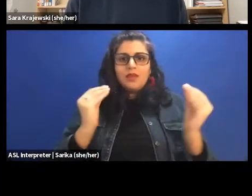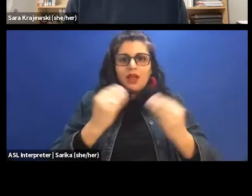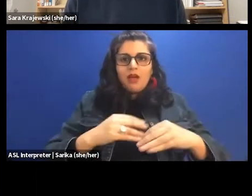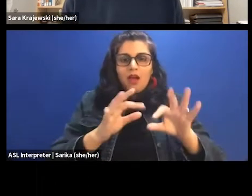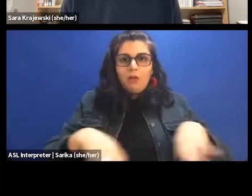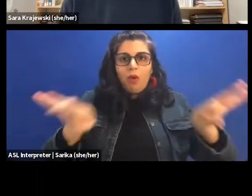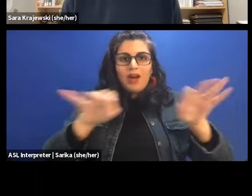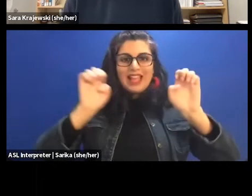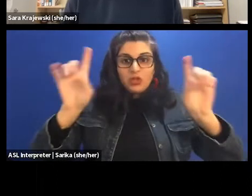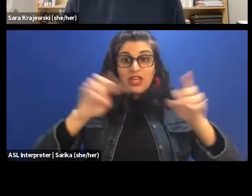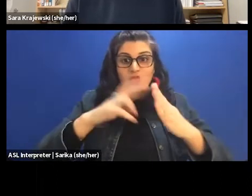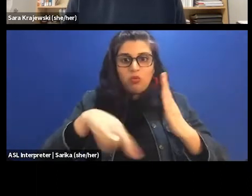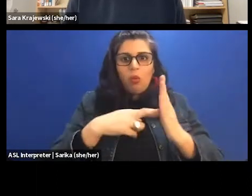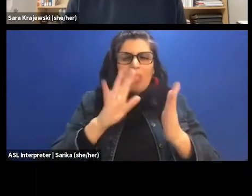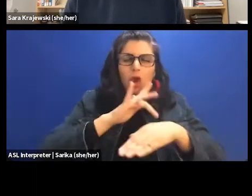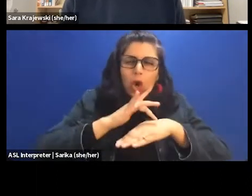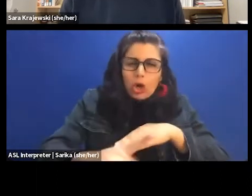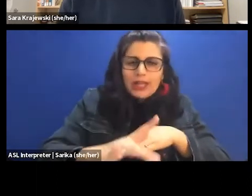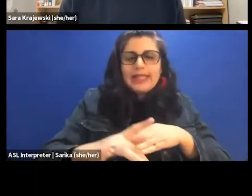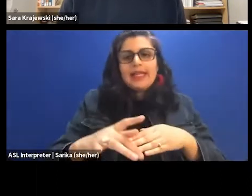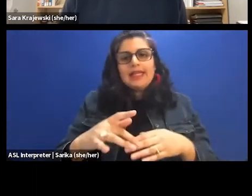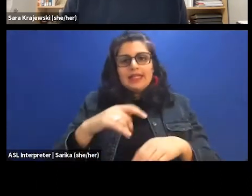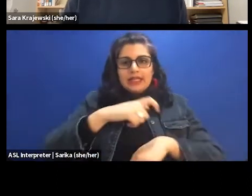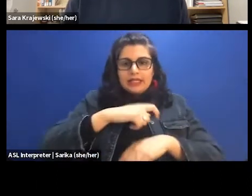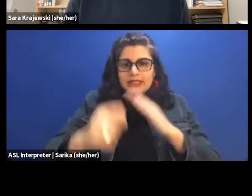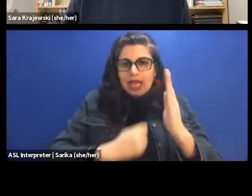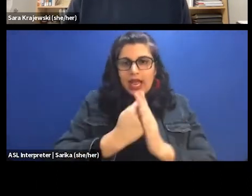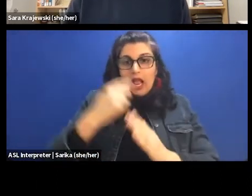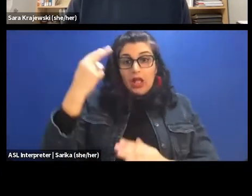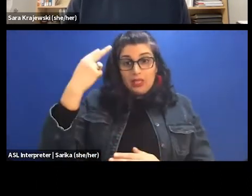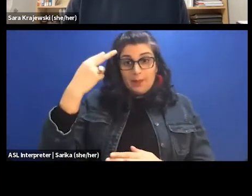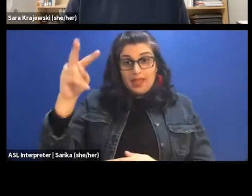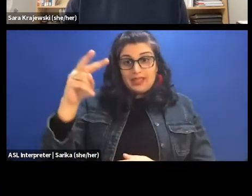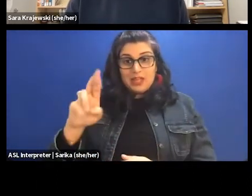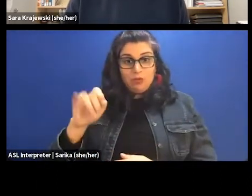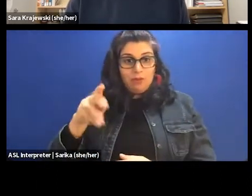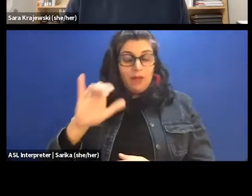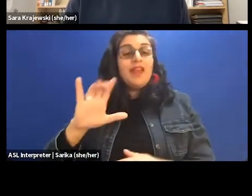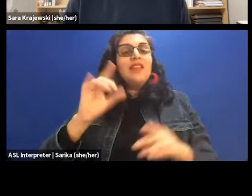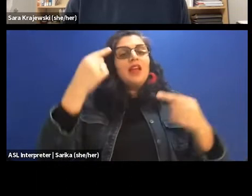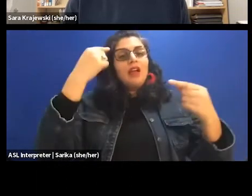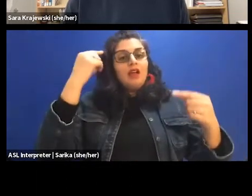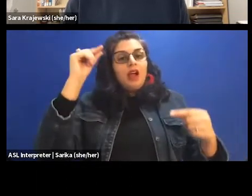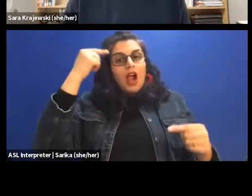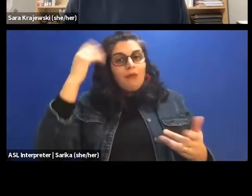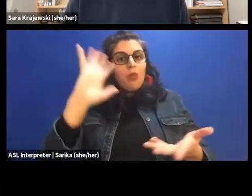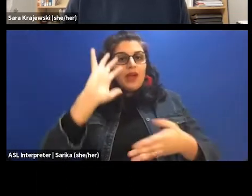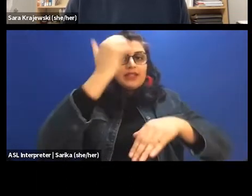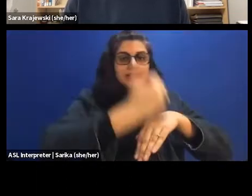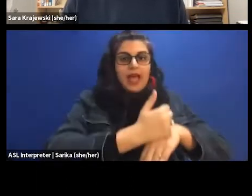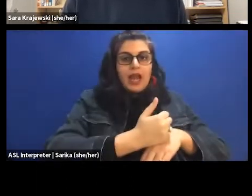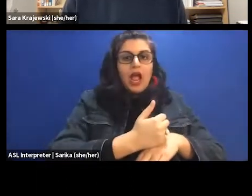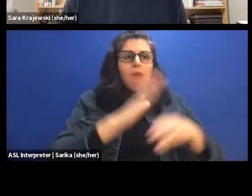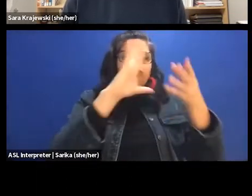early days of the Mexican Republic. The government's intention was to establish narratives of Mexican history